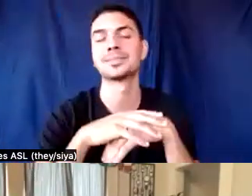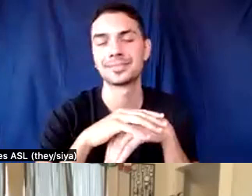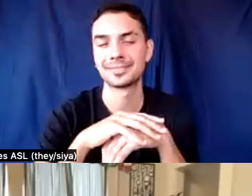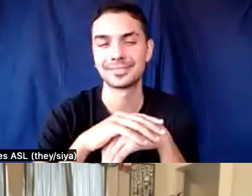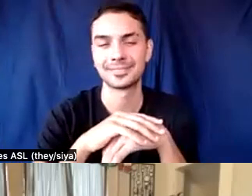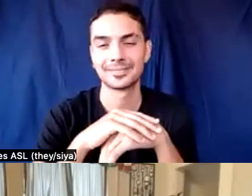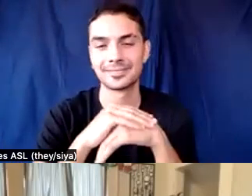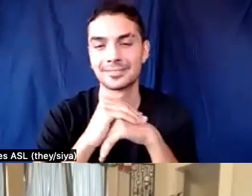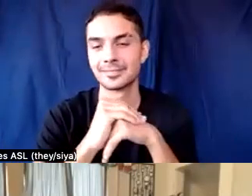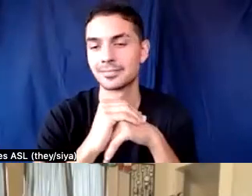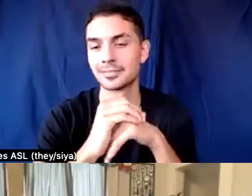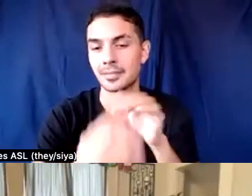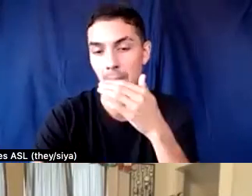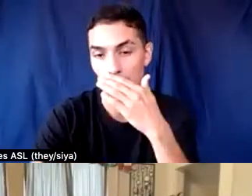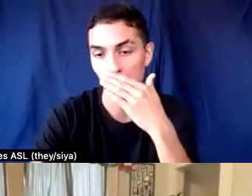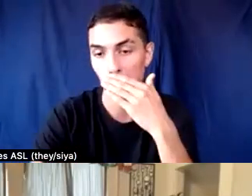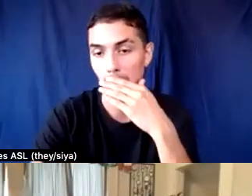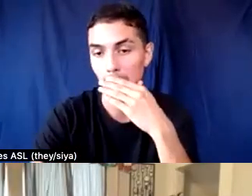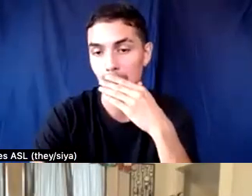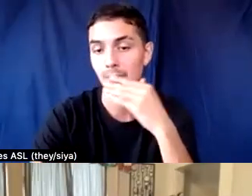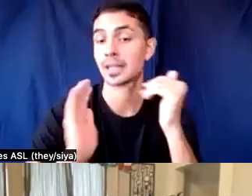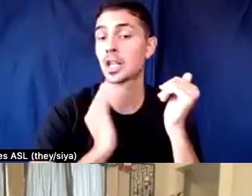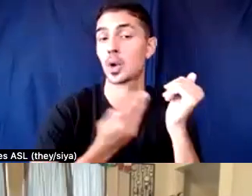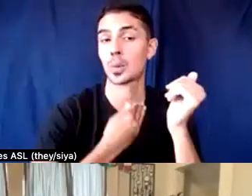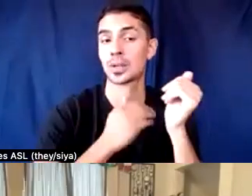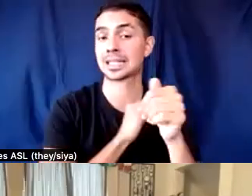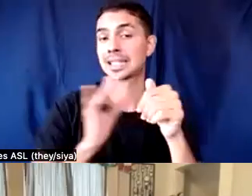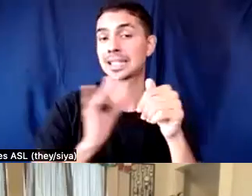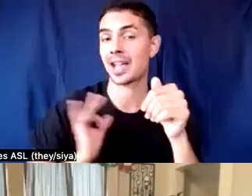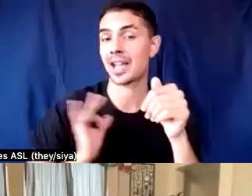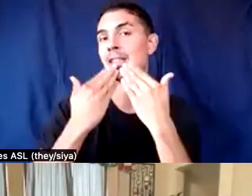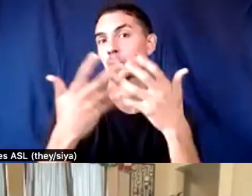and to our staff for checking out that chat room. Thank you so much.